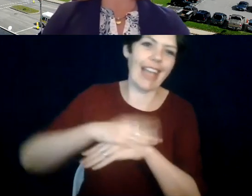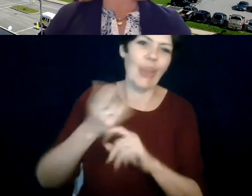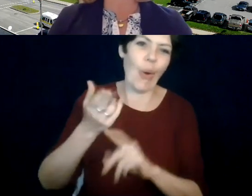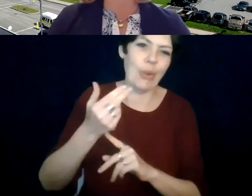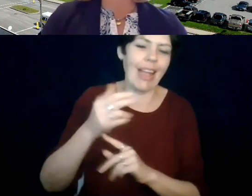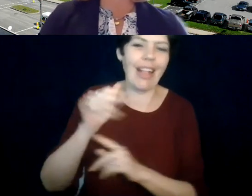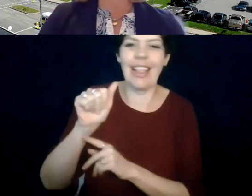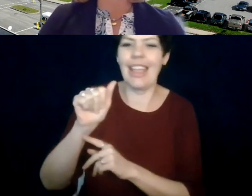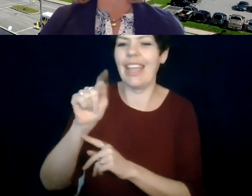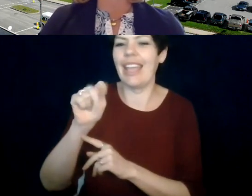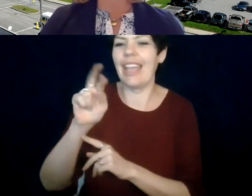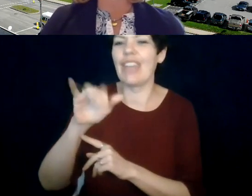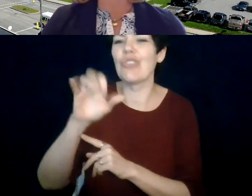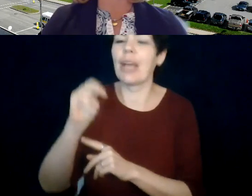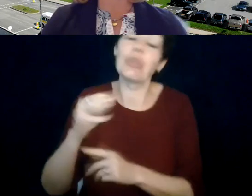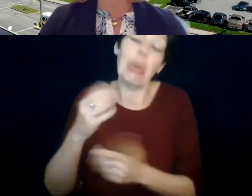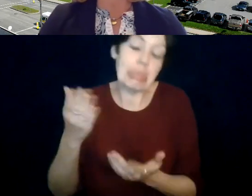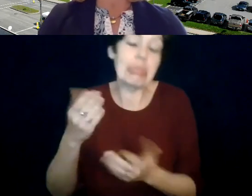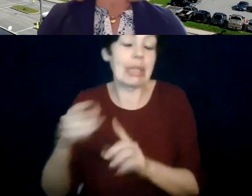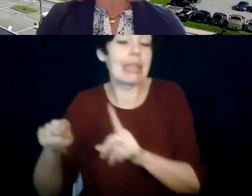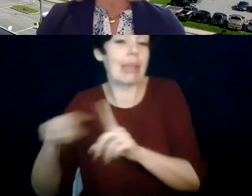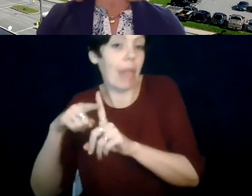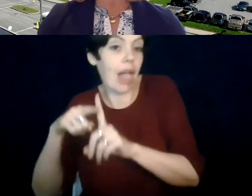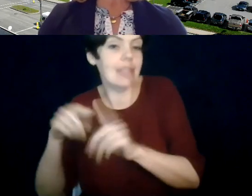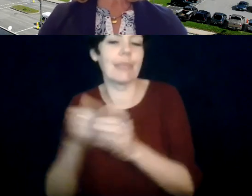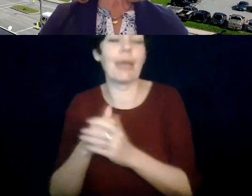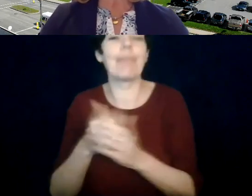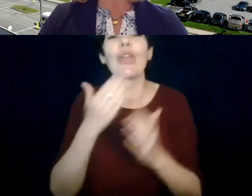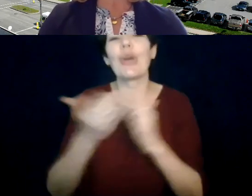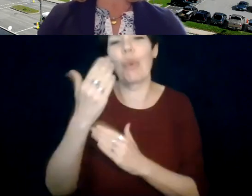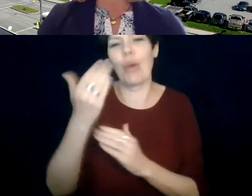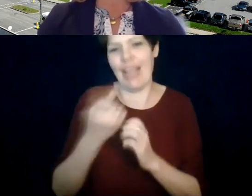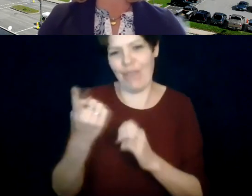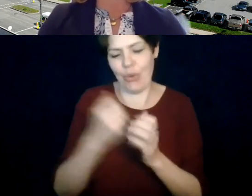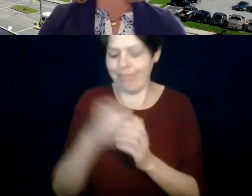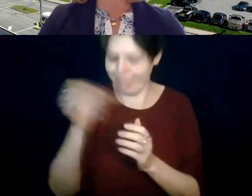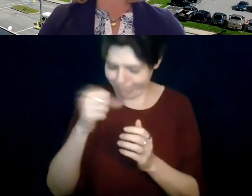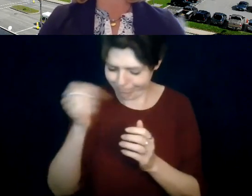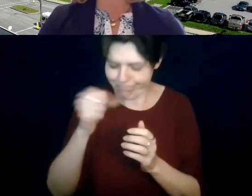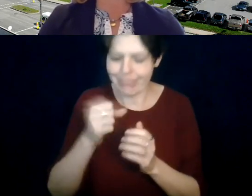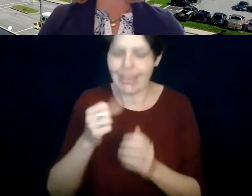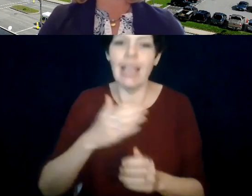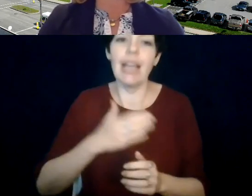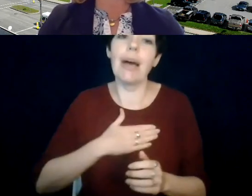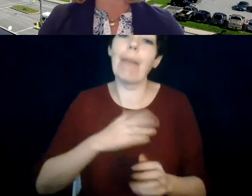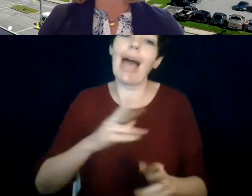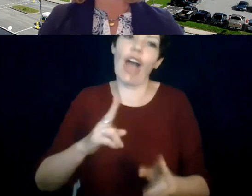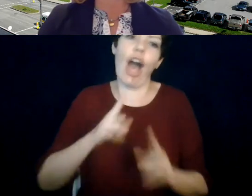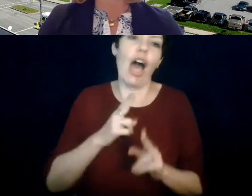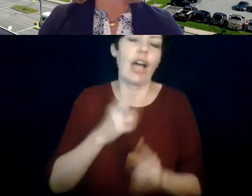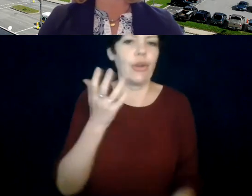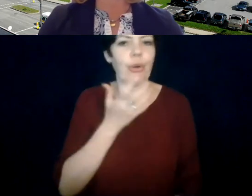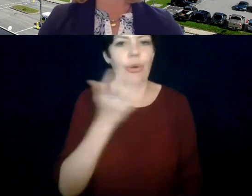advantages. But good morning, everyone. As Lisa said, it is really my great honor